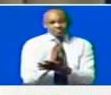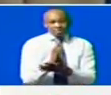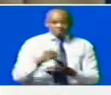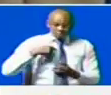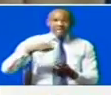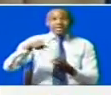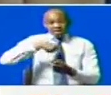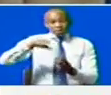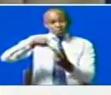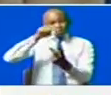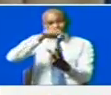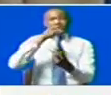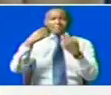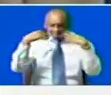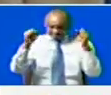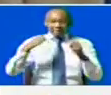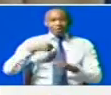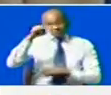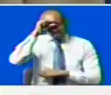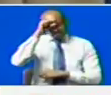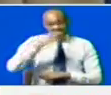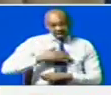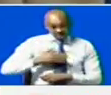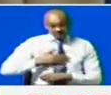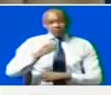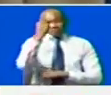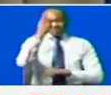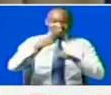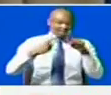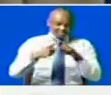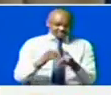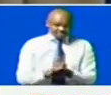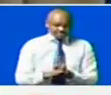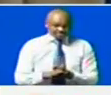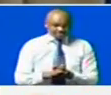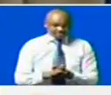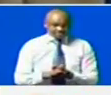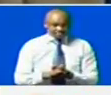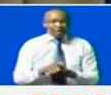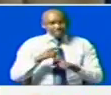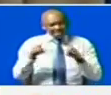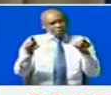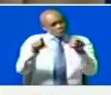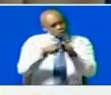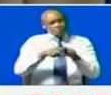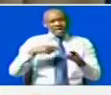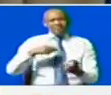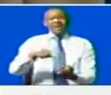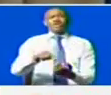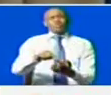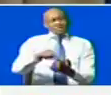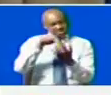to choose the president of our republic for the next 5 years. But we also have a unique